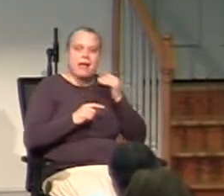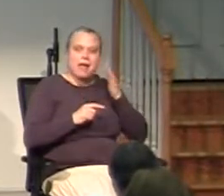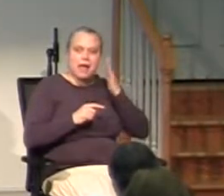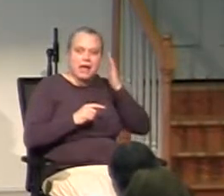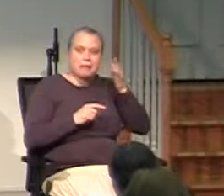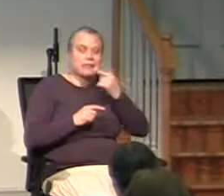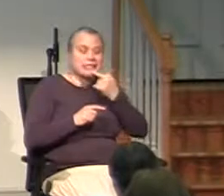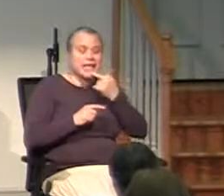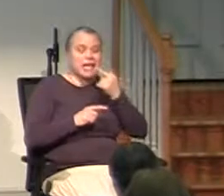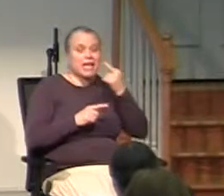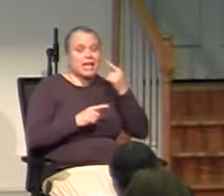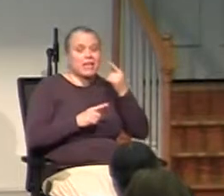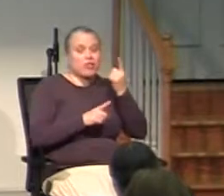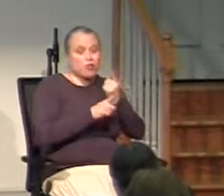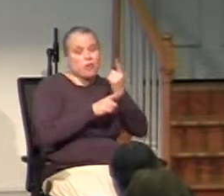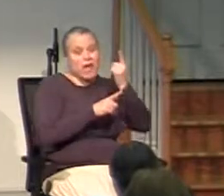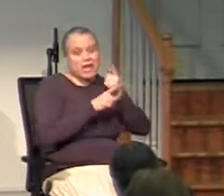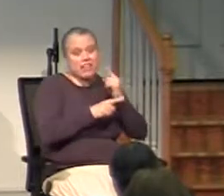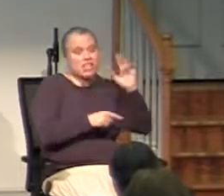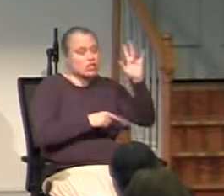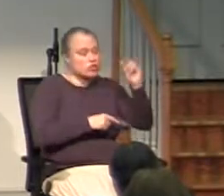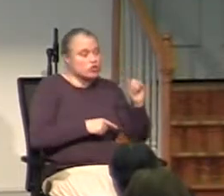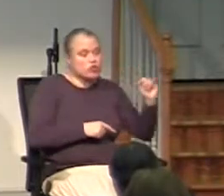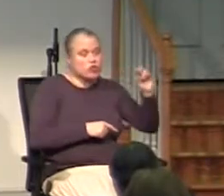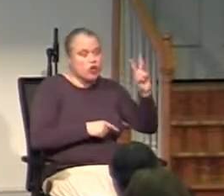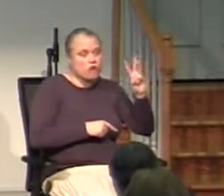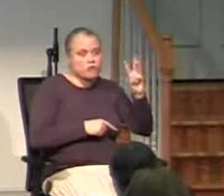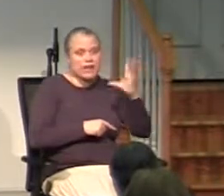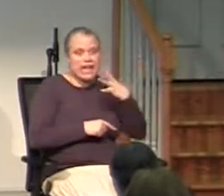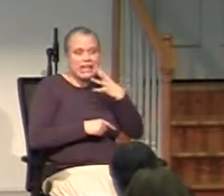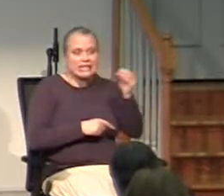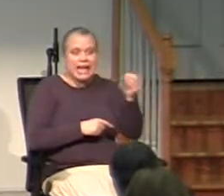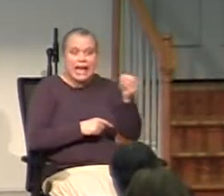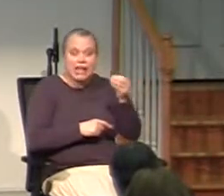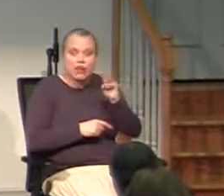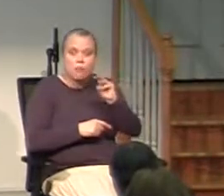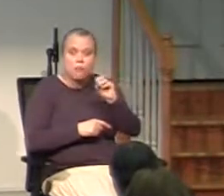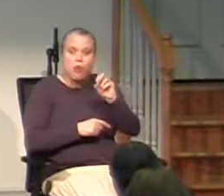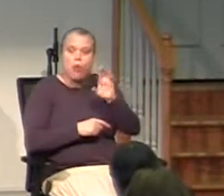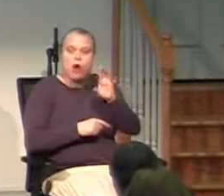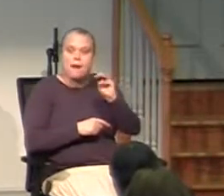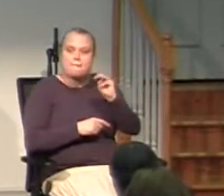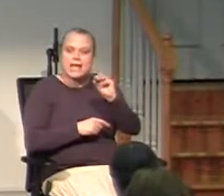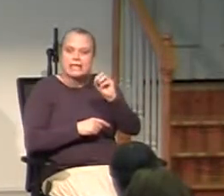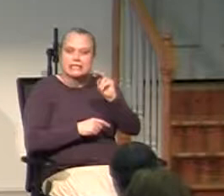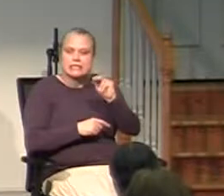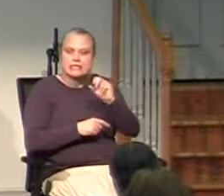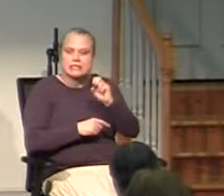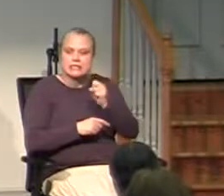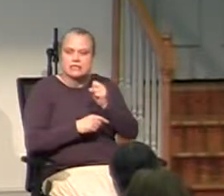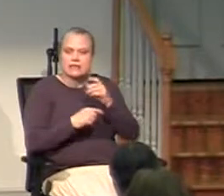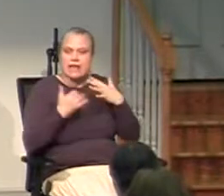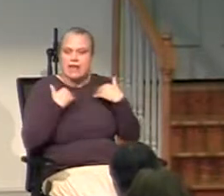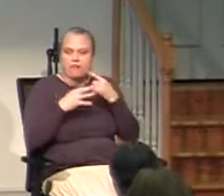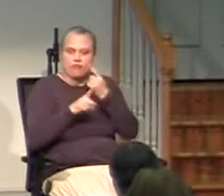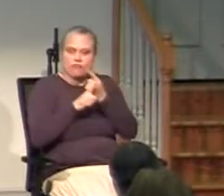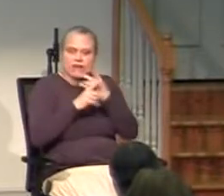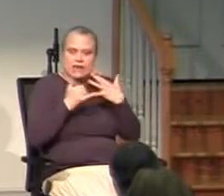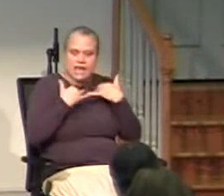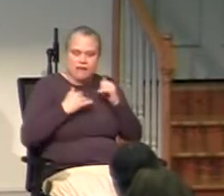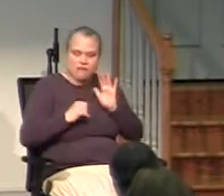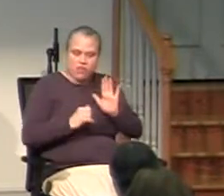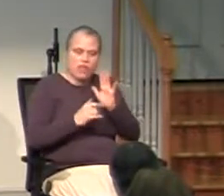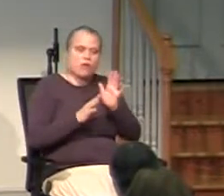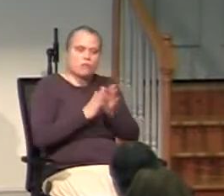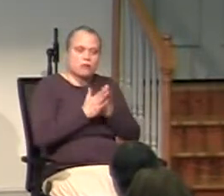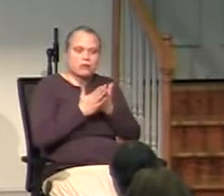the Jehovah's Witnesses and the Mormons to have their books in this public place unless the administration kicks them out." This man who could